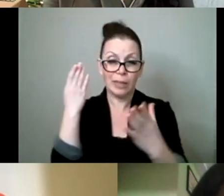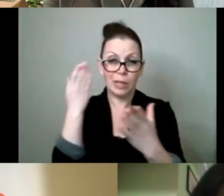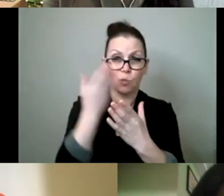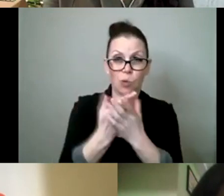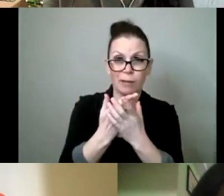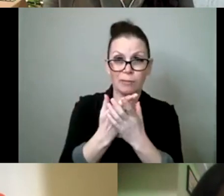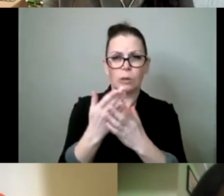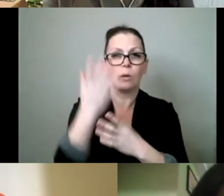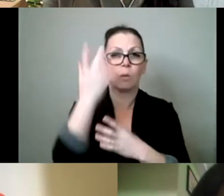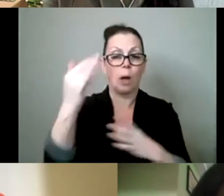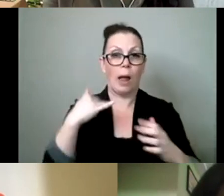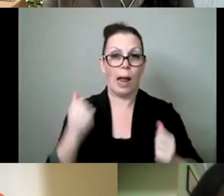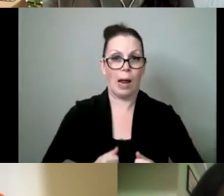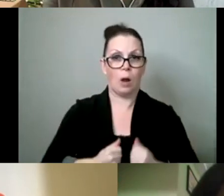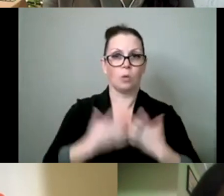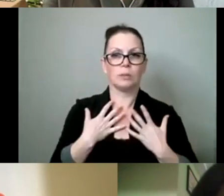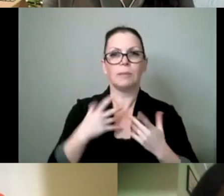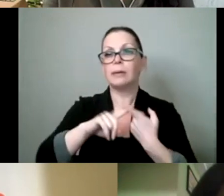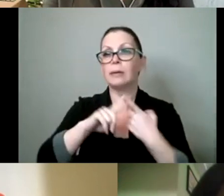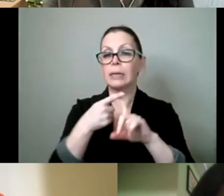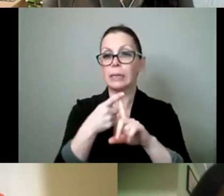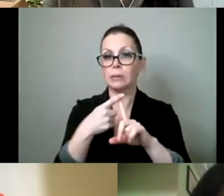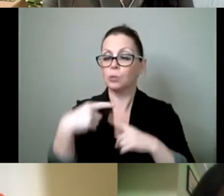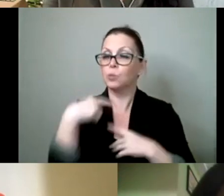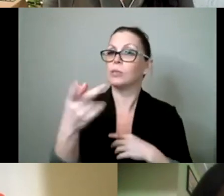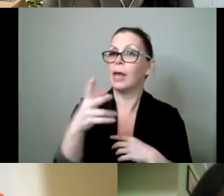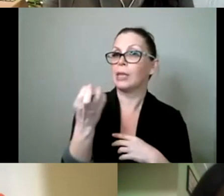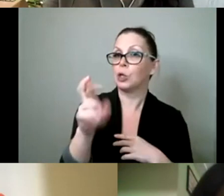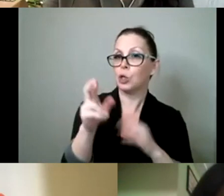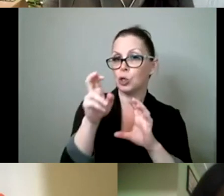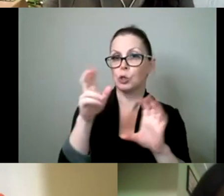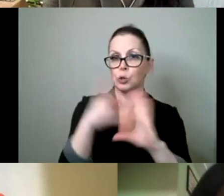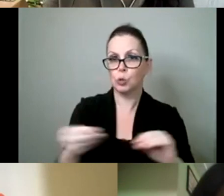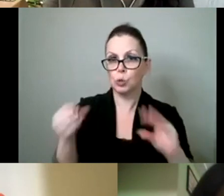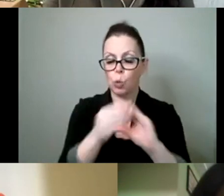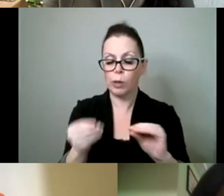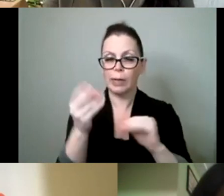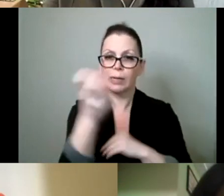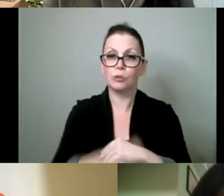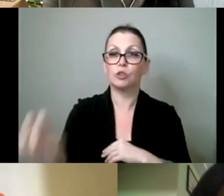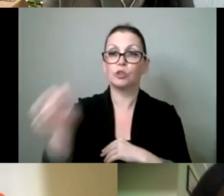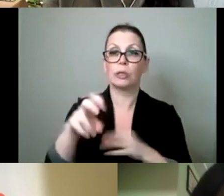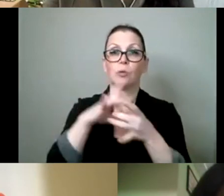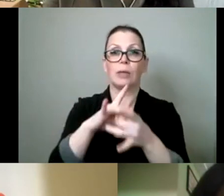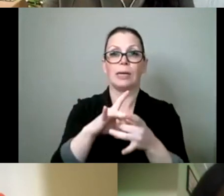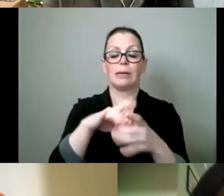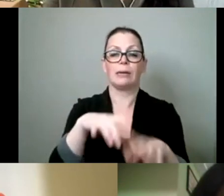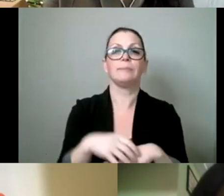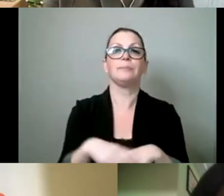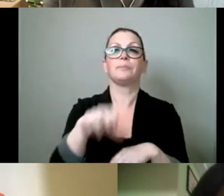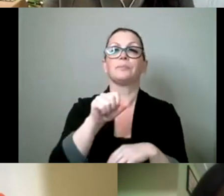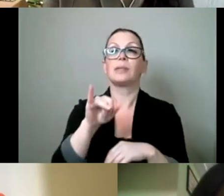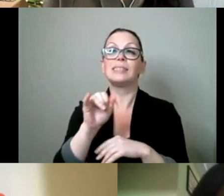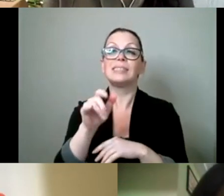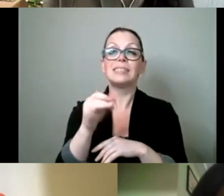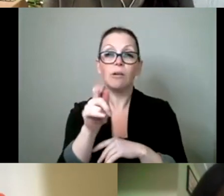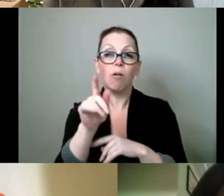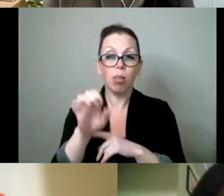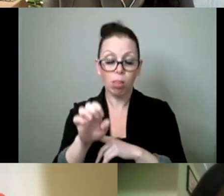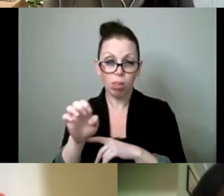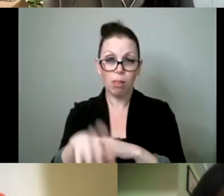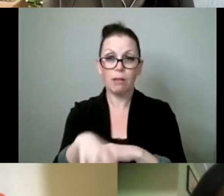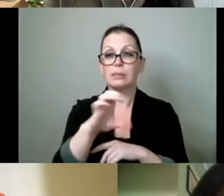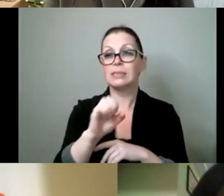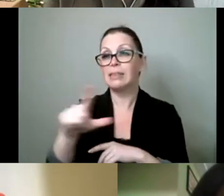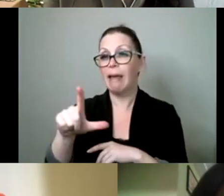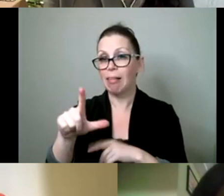was inspired by a friend to tell her story and her journey about sickle cell. And from then, the doors kind of